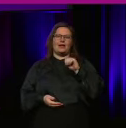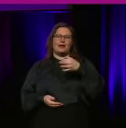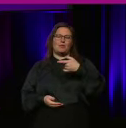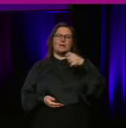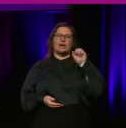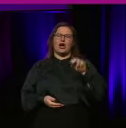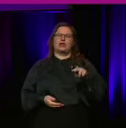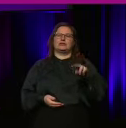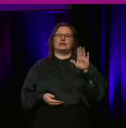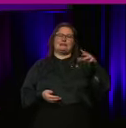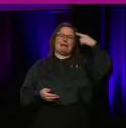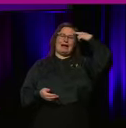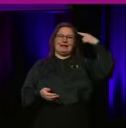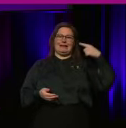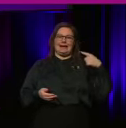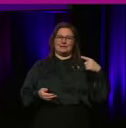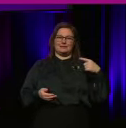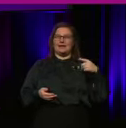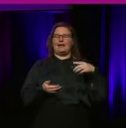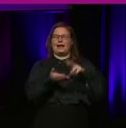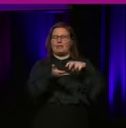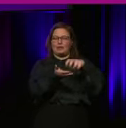political philosophy, that a functioning